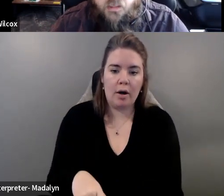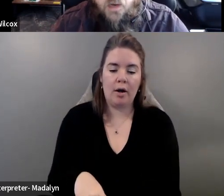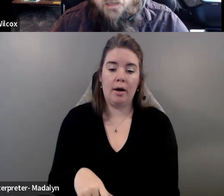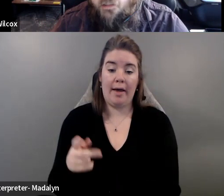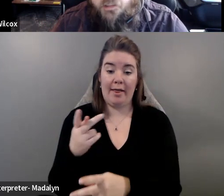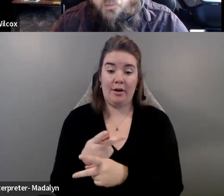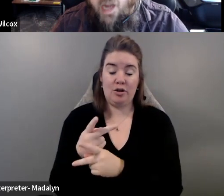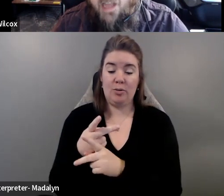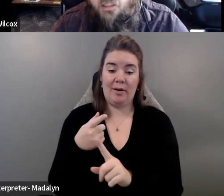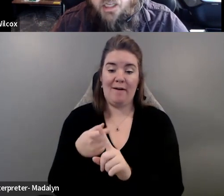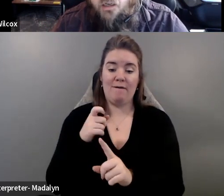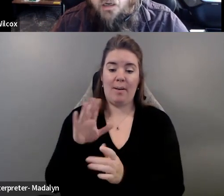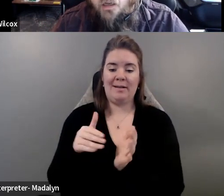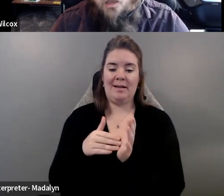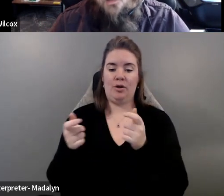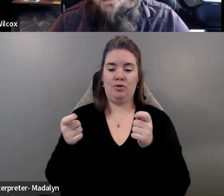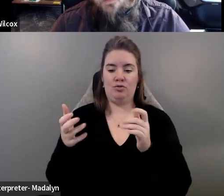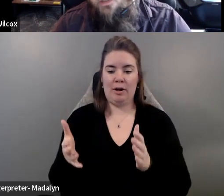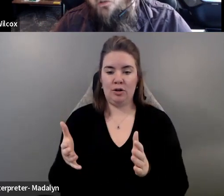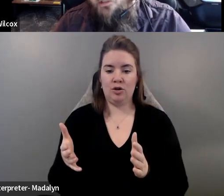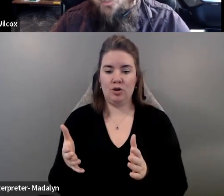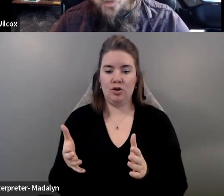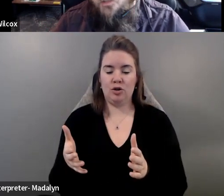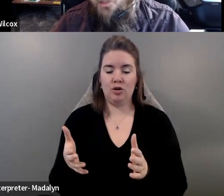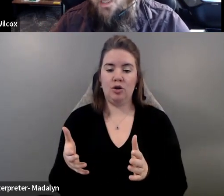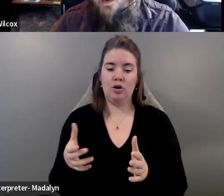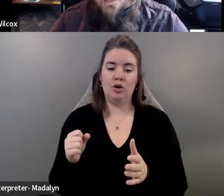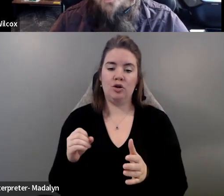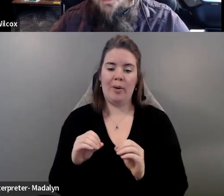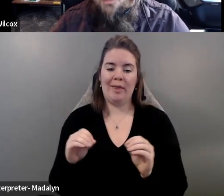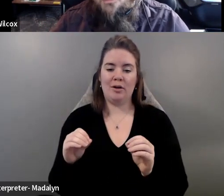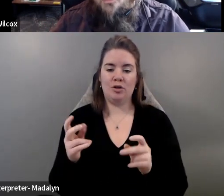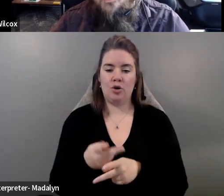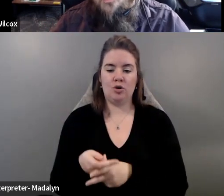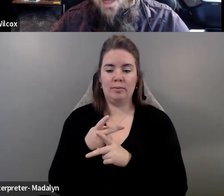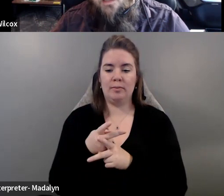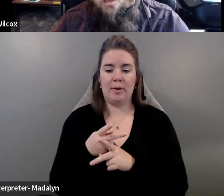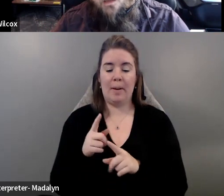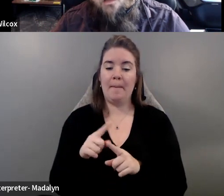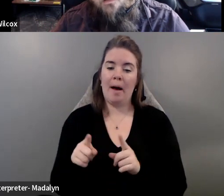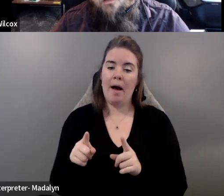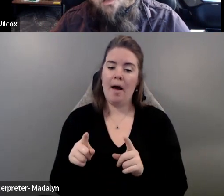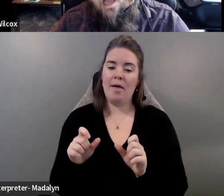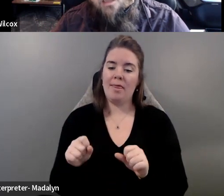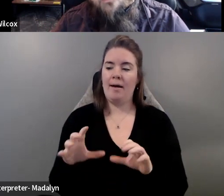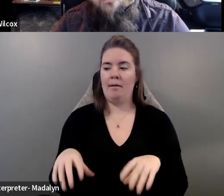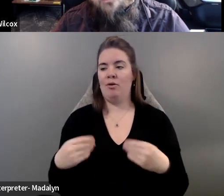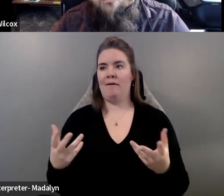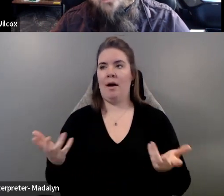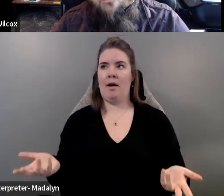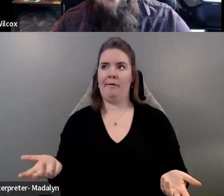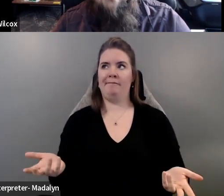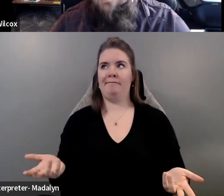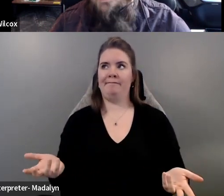by the center directors or someone at the center. So there's no supervision, but they are able to sort of provide kind of